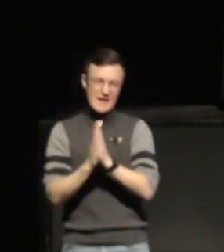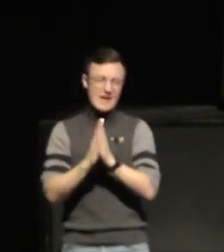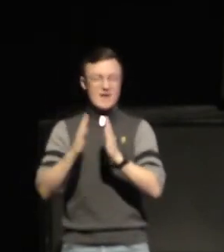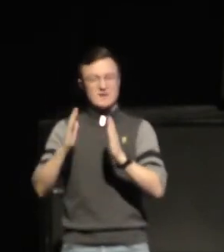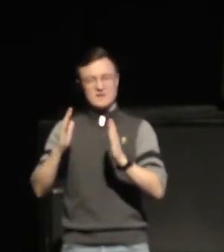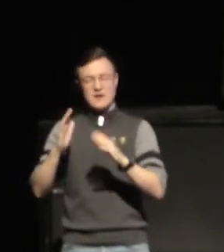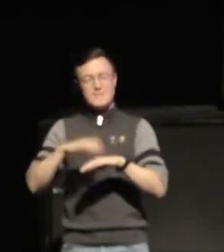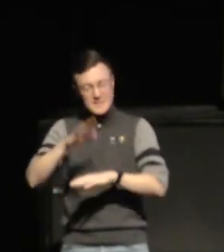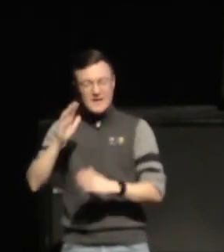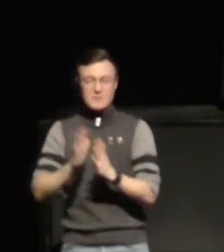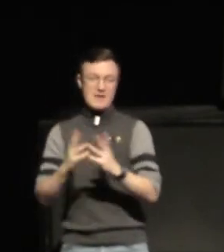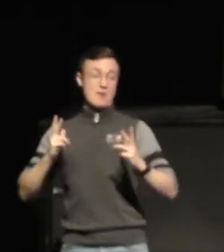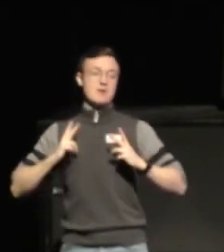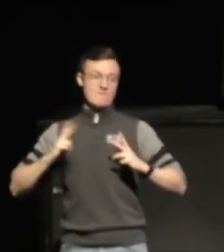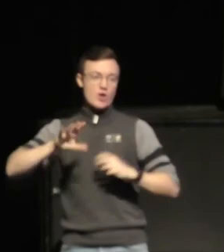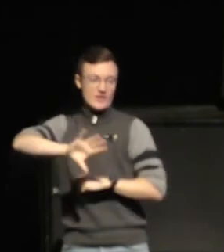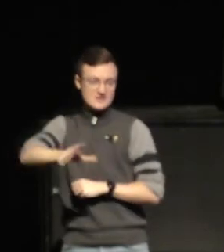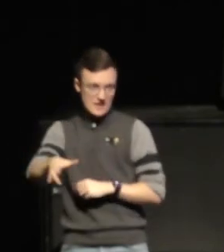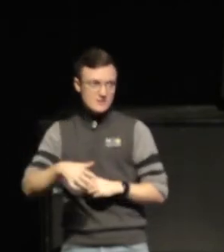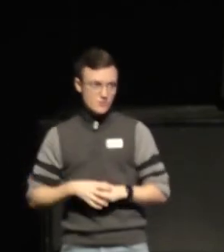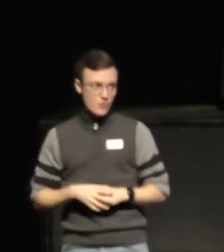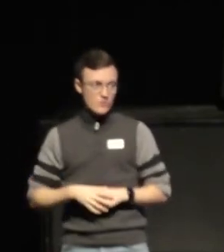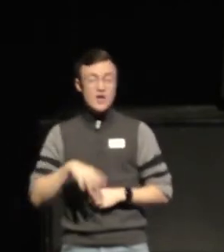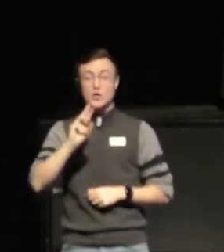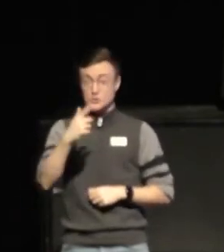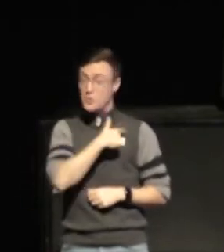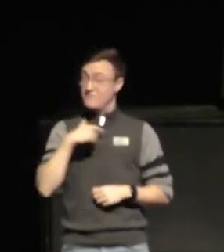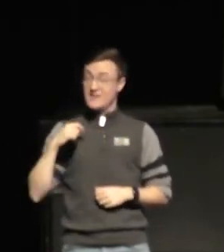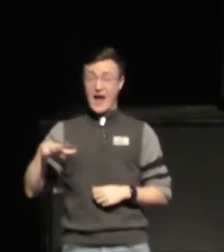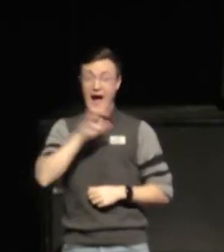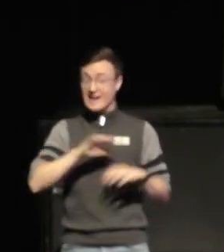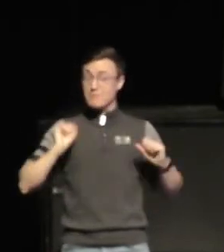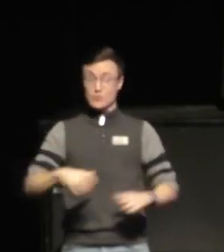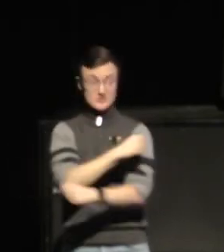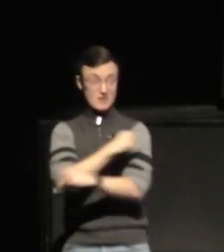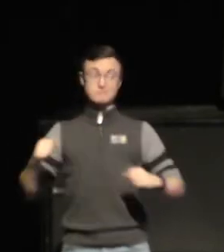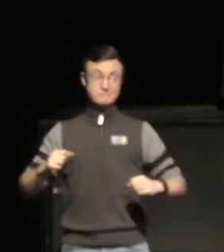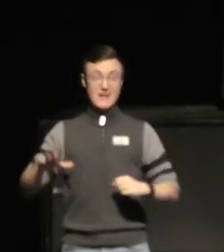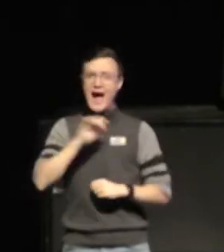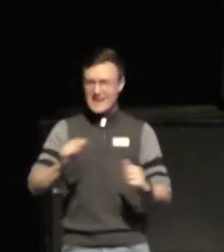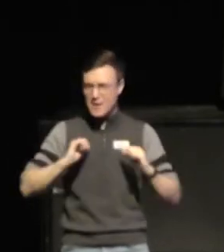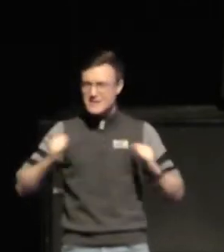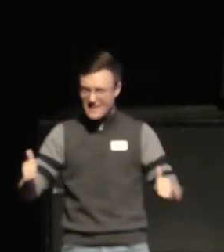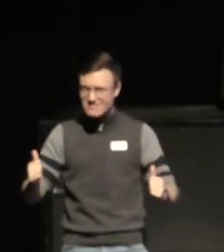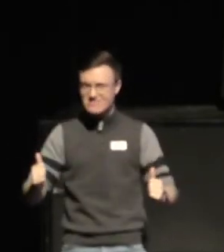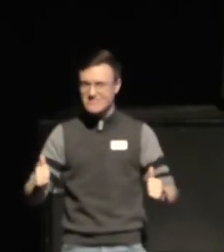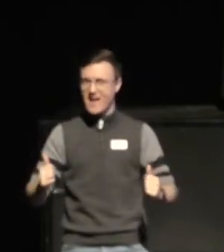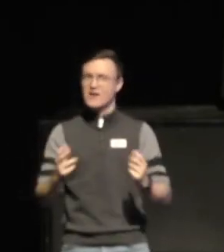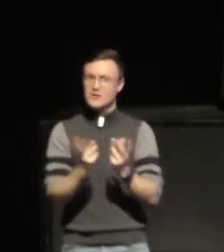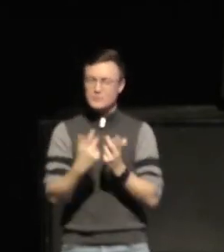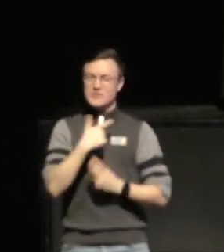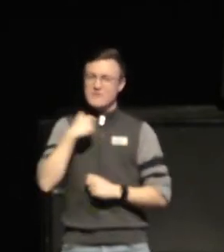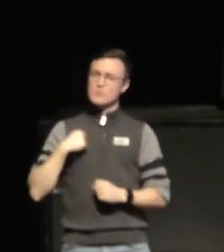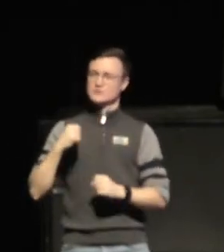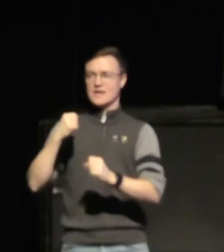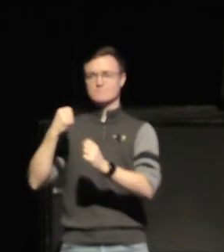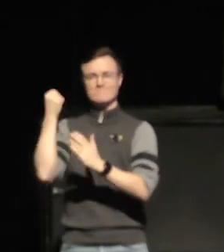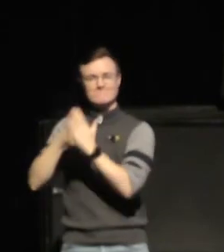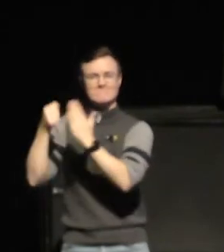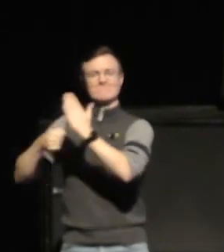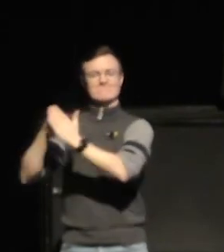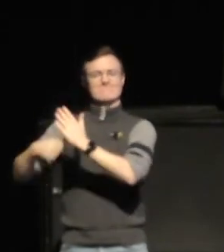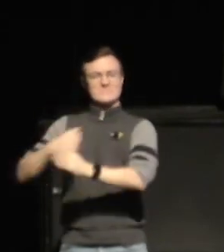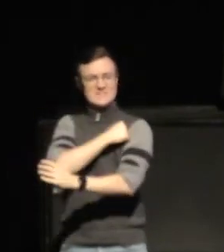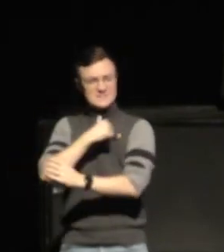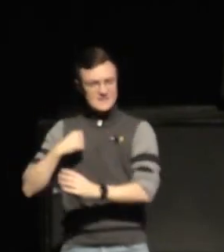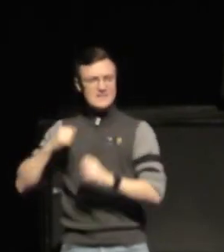companies have potentially, it's really all hands on deck at this stage. So I think we also need to push them and also incentivize